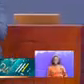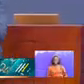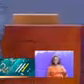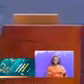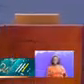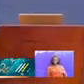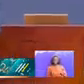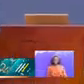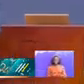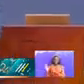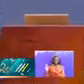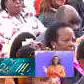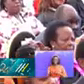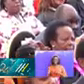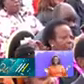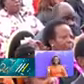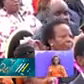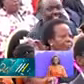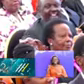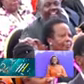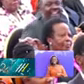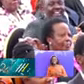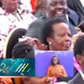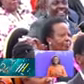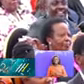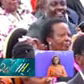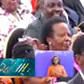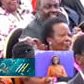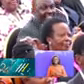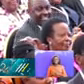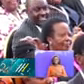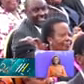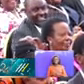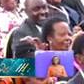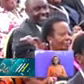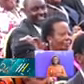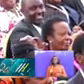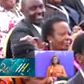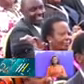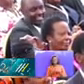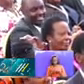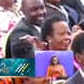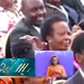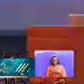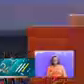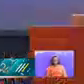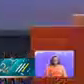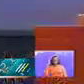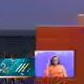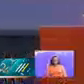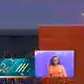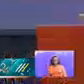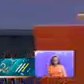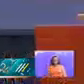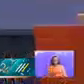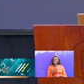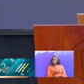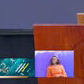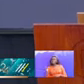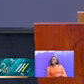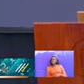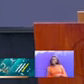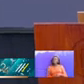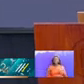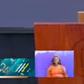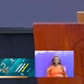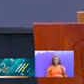but water we're coming to you naturally you begin with your head go to the hands